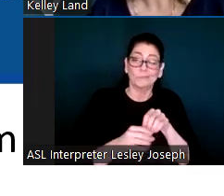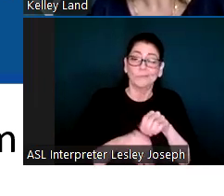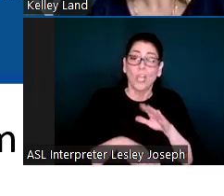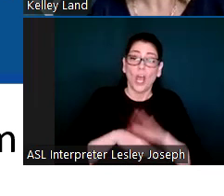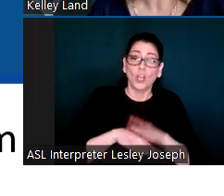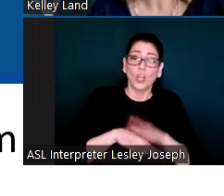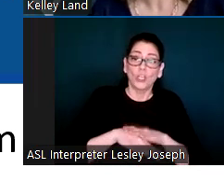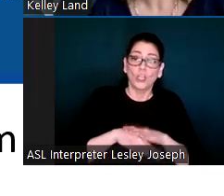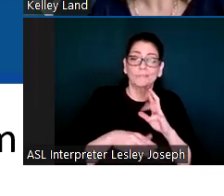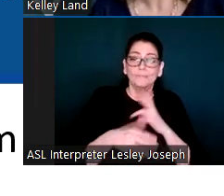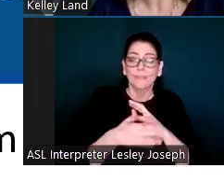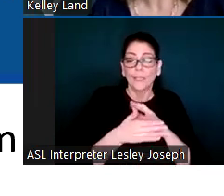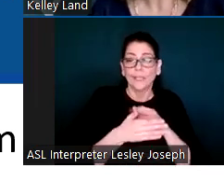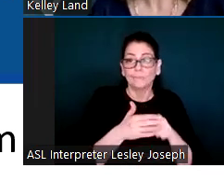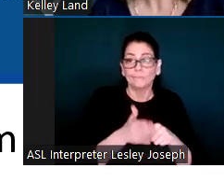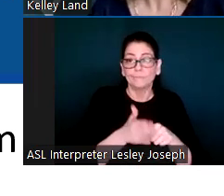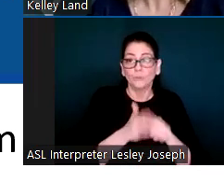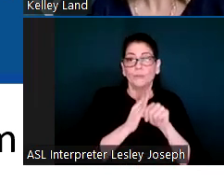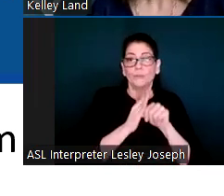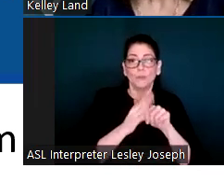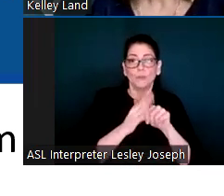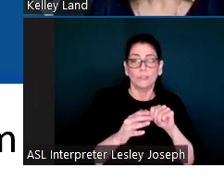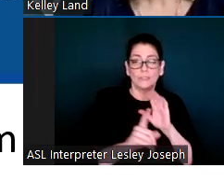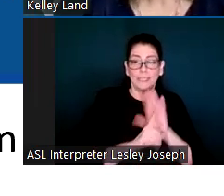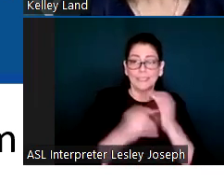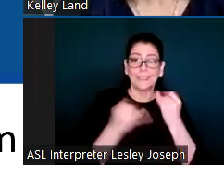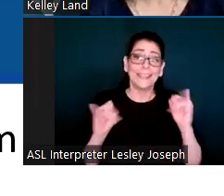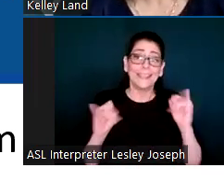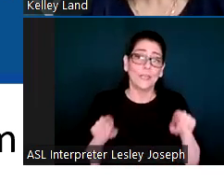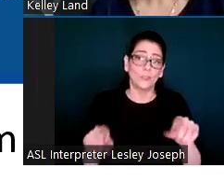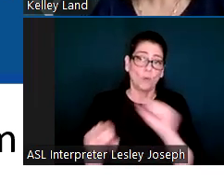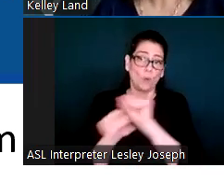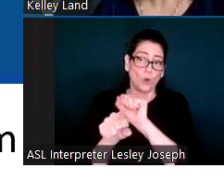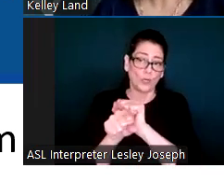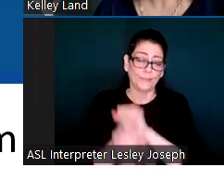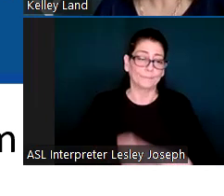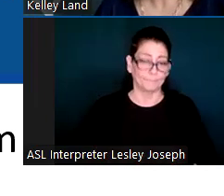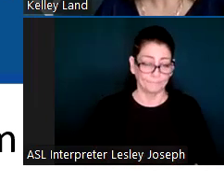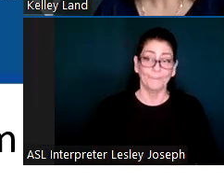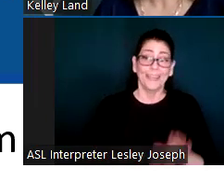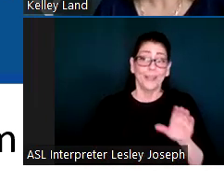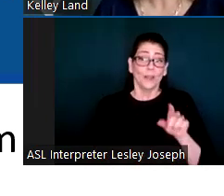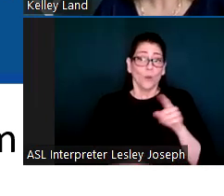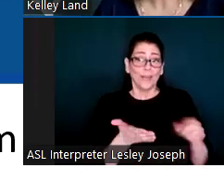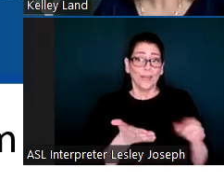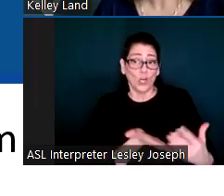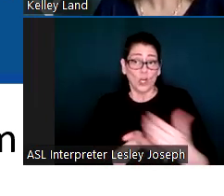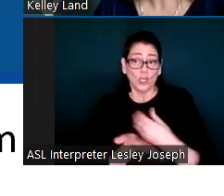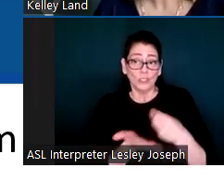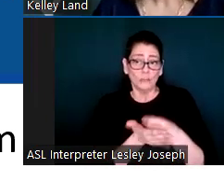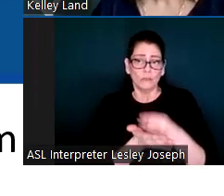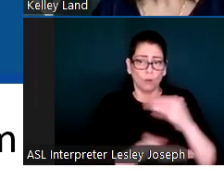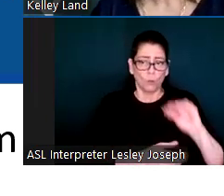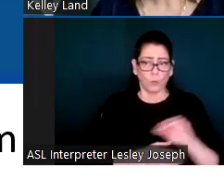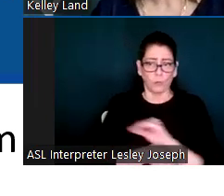reinforcing his independence on the job. Now, by setting aside a portion of his income or back pay into the